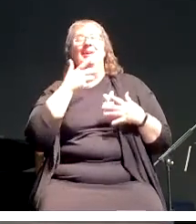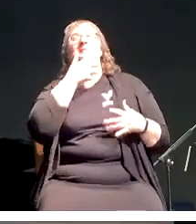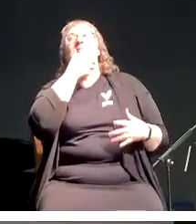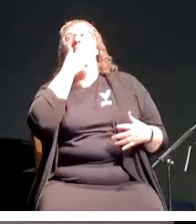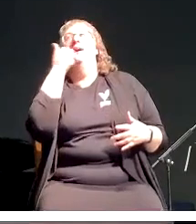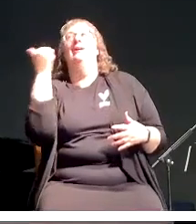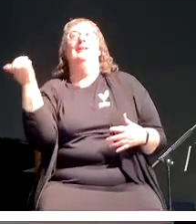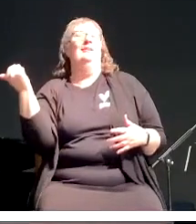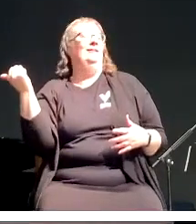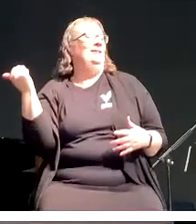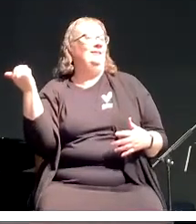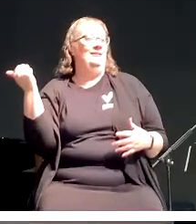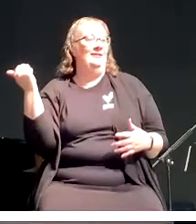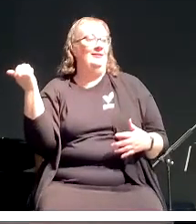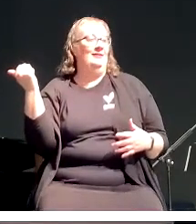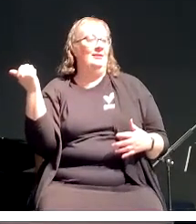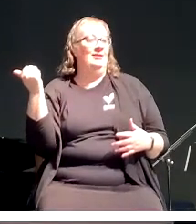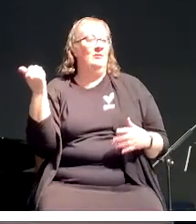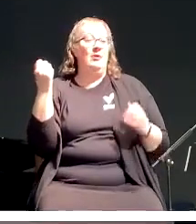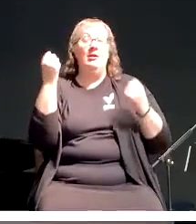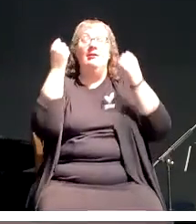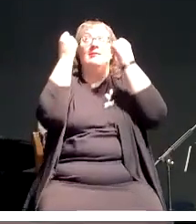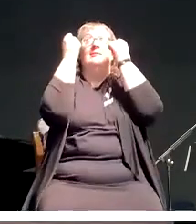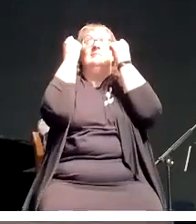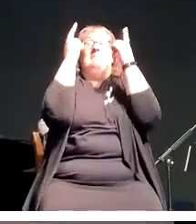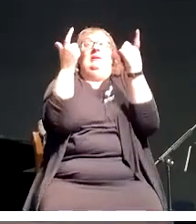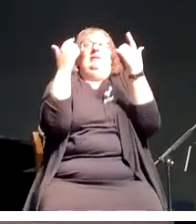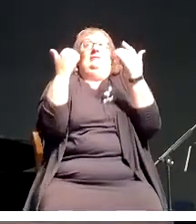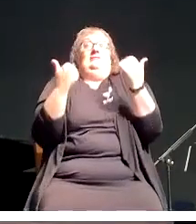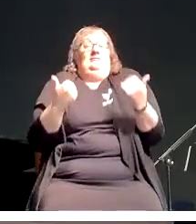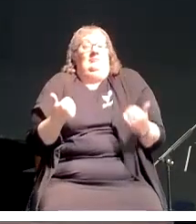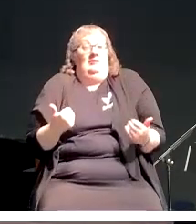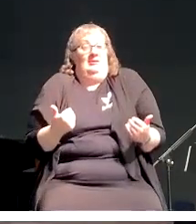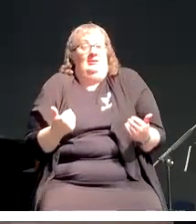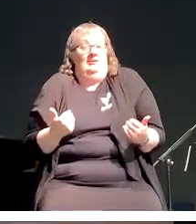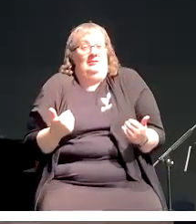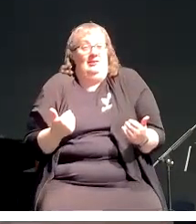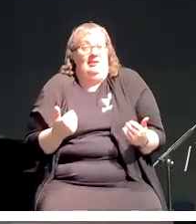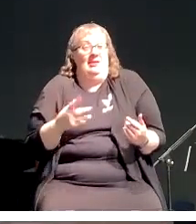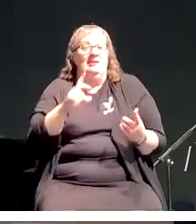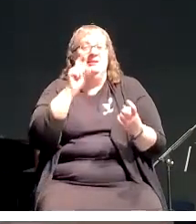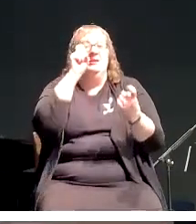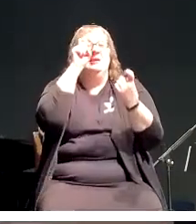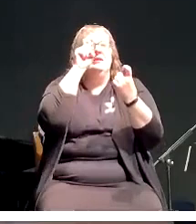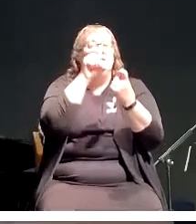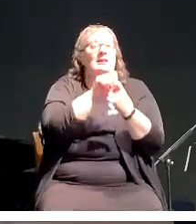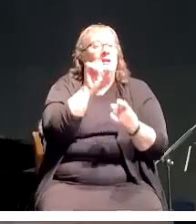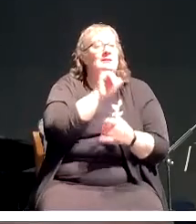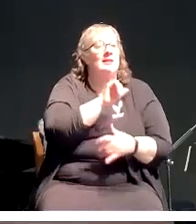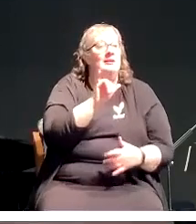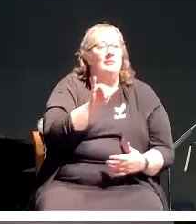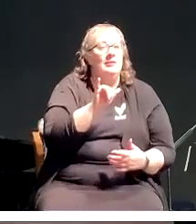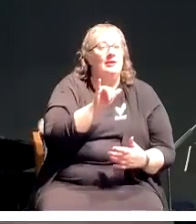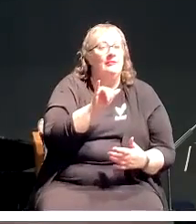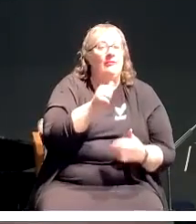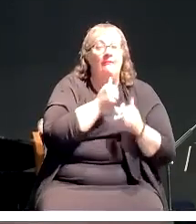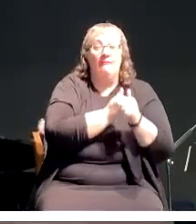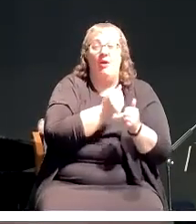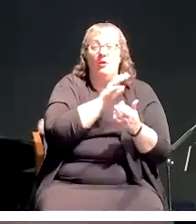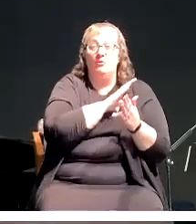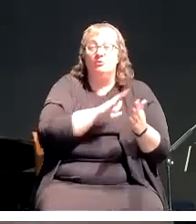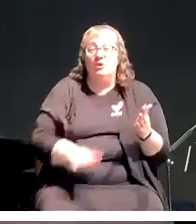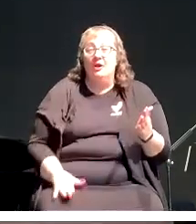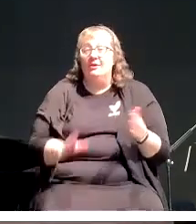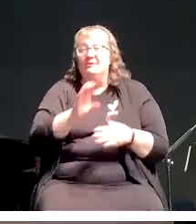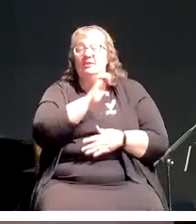better. And what amazes me is this is the exact same thing for followers of Christ for